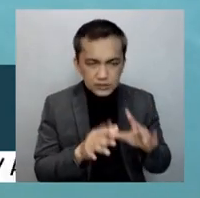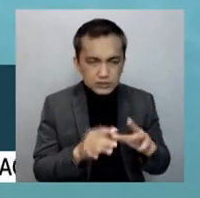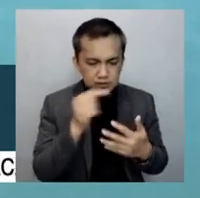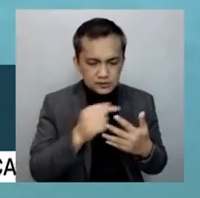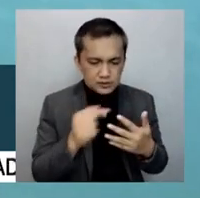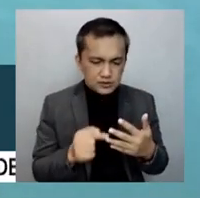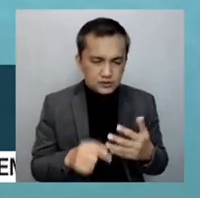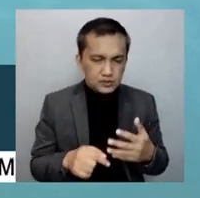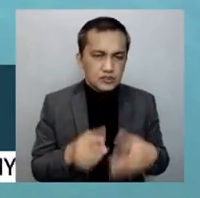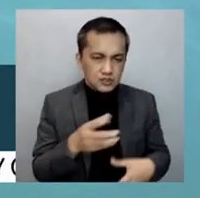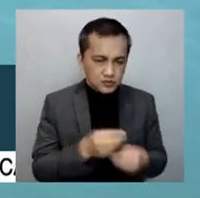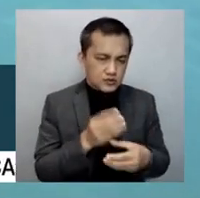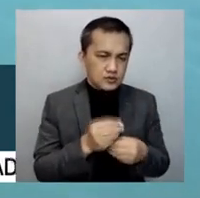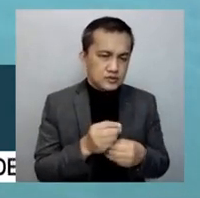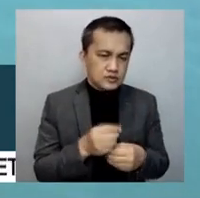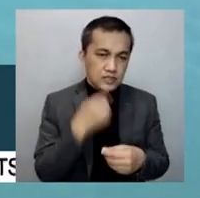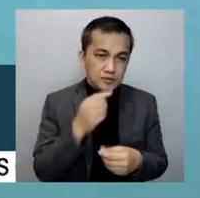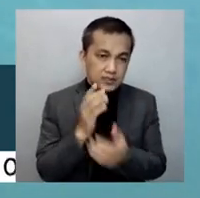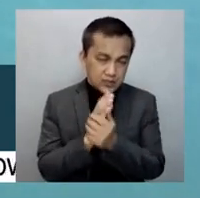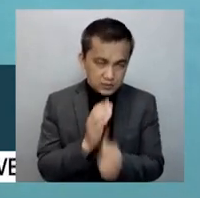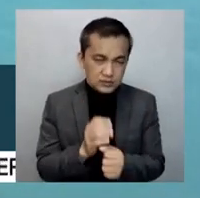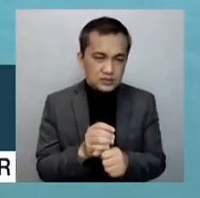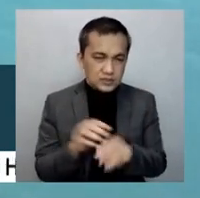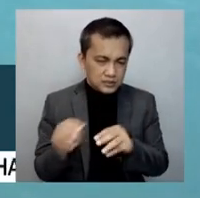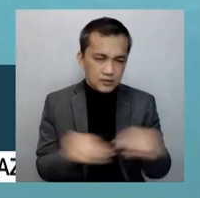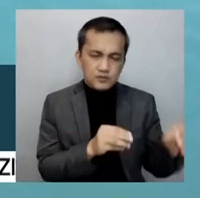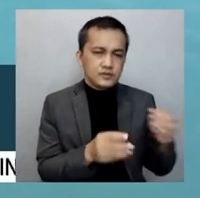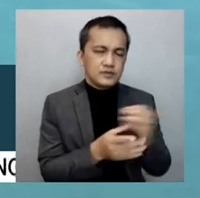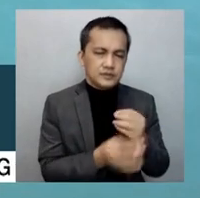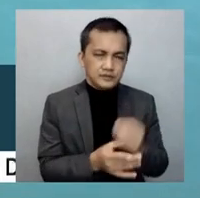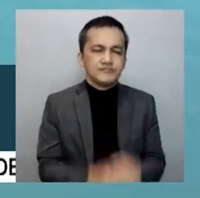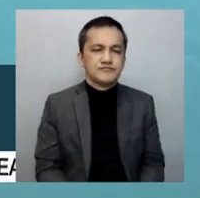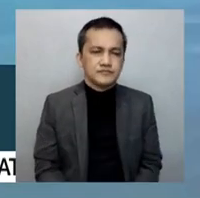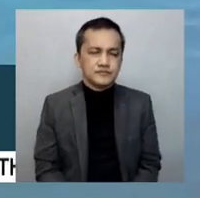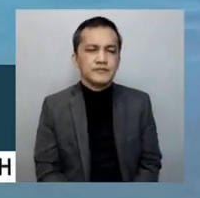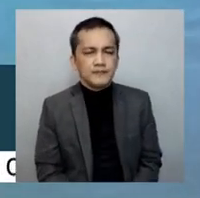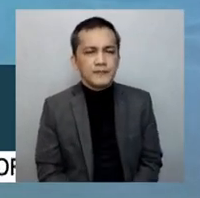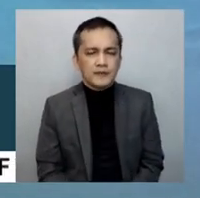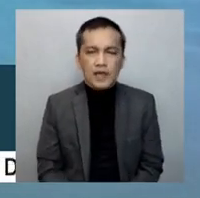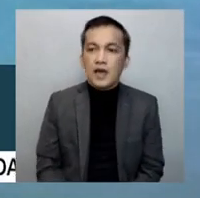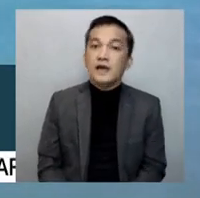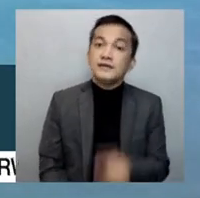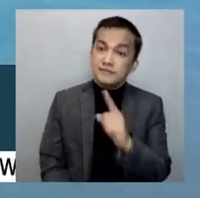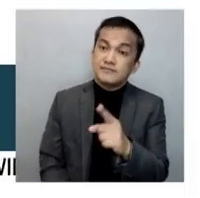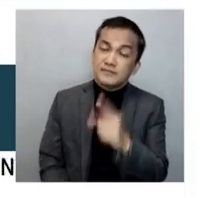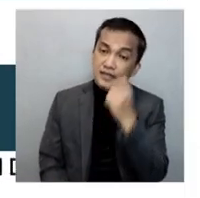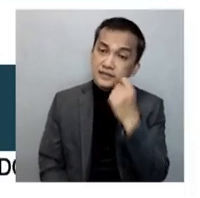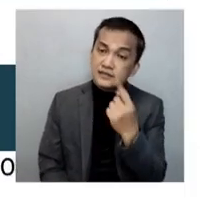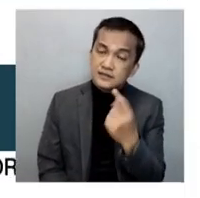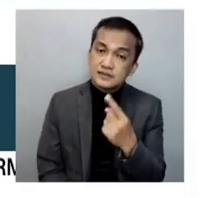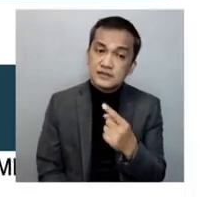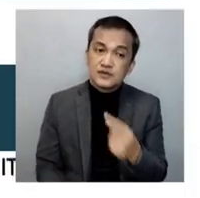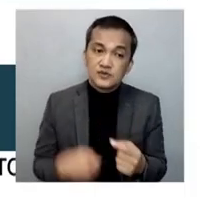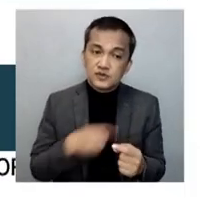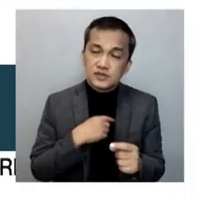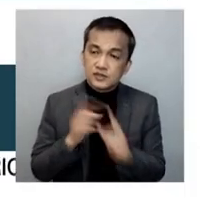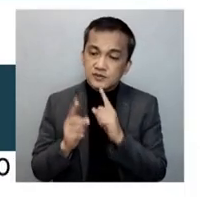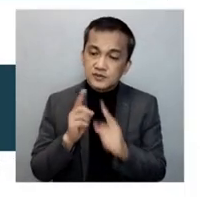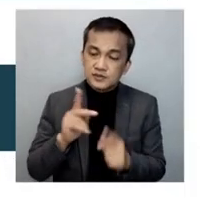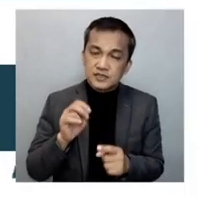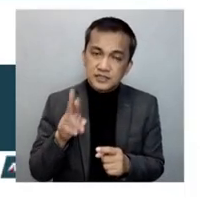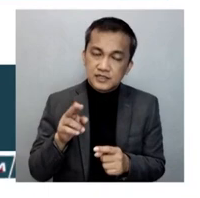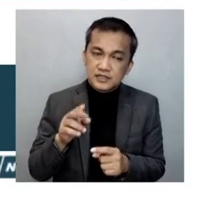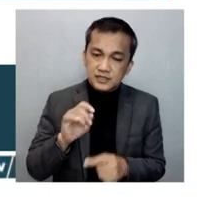contributory factors, according to experts, that will remove the oil. No, I understand that, because we were also able to speak with DNR